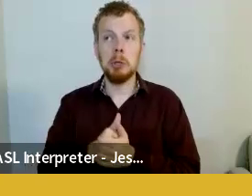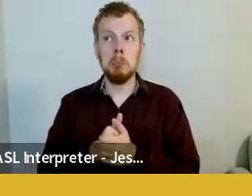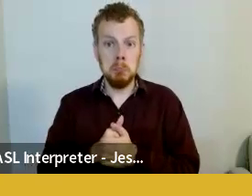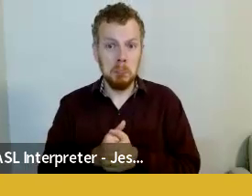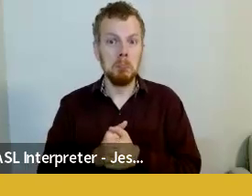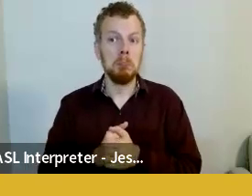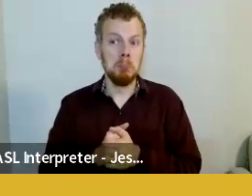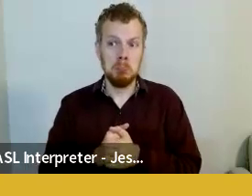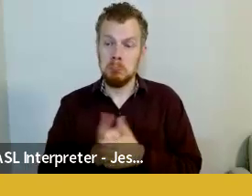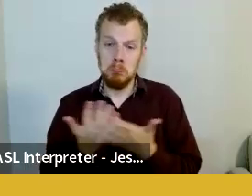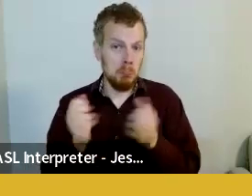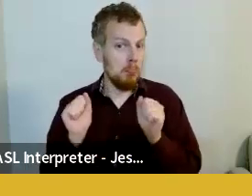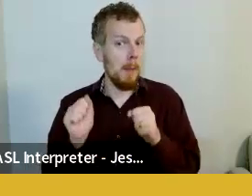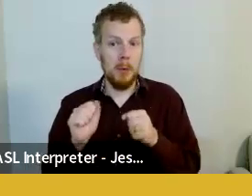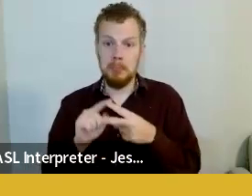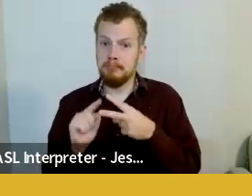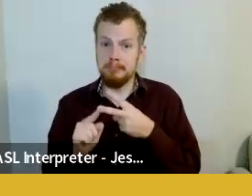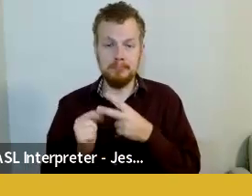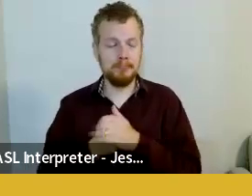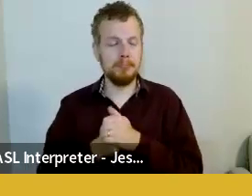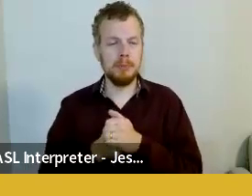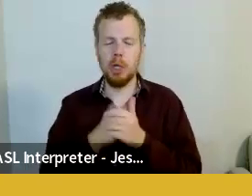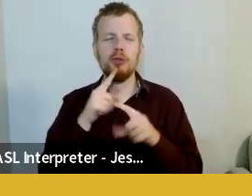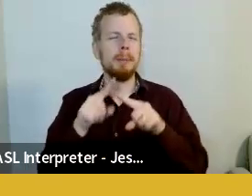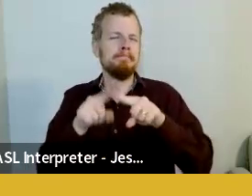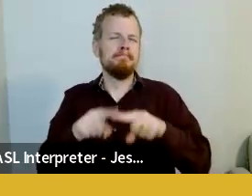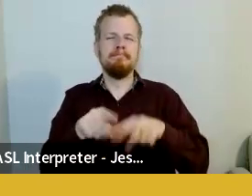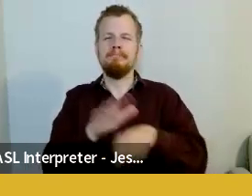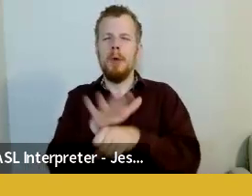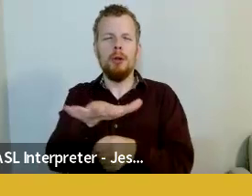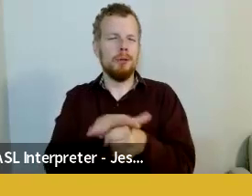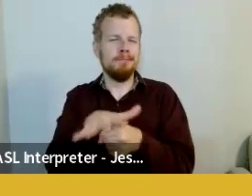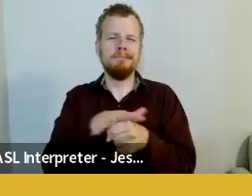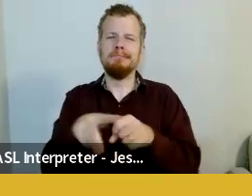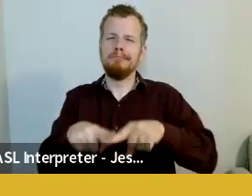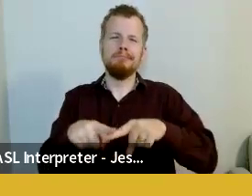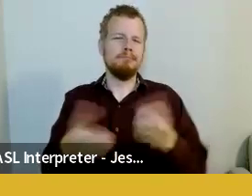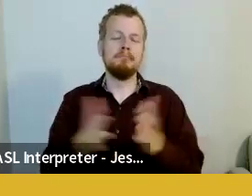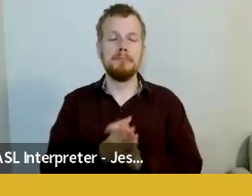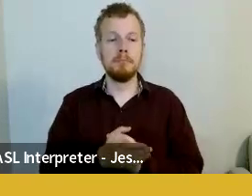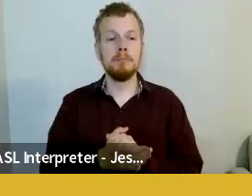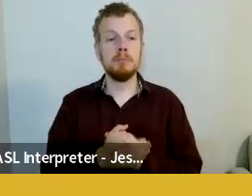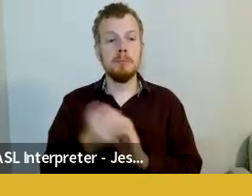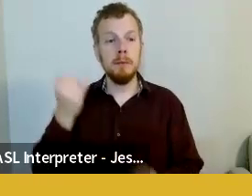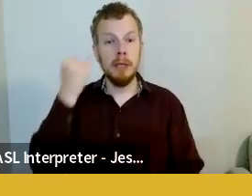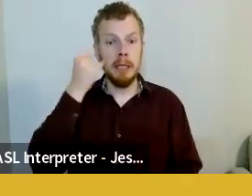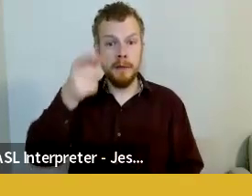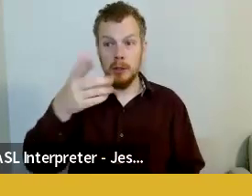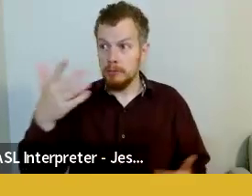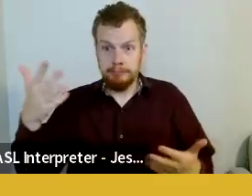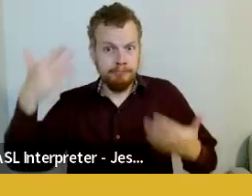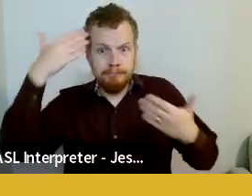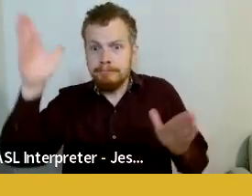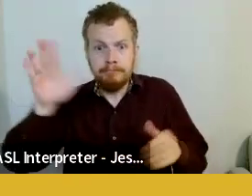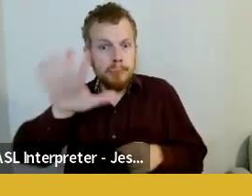sometimes they may be libraries or rec centers, but it all varies essentially. If you weren't aware of what cooling centers were